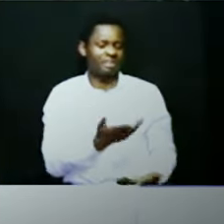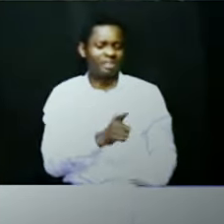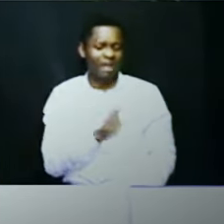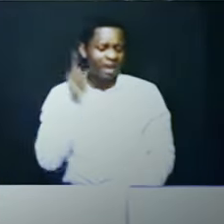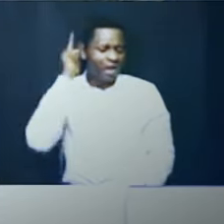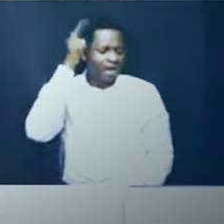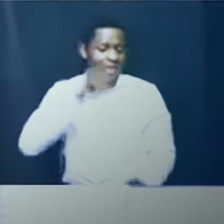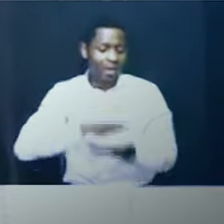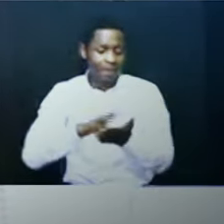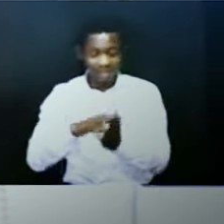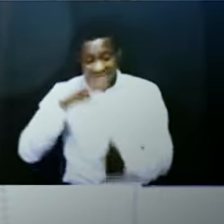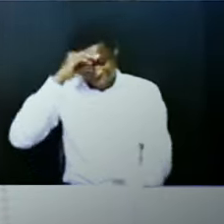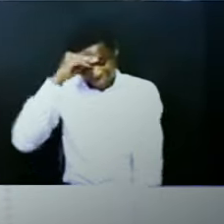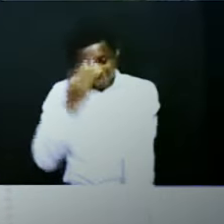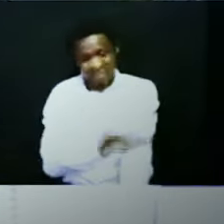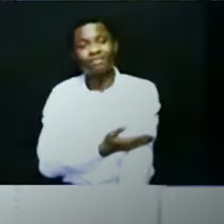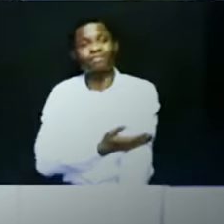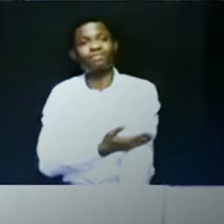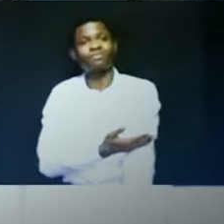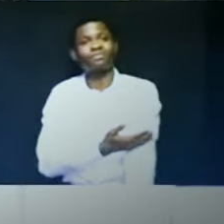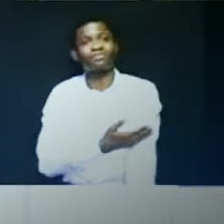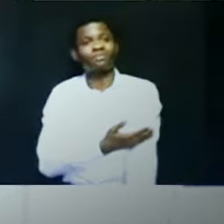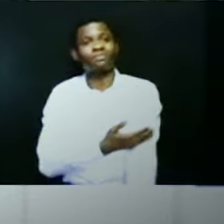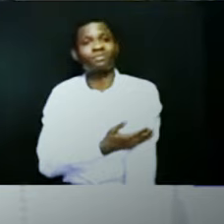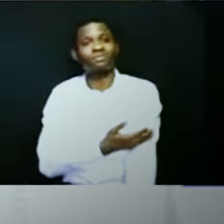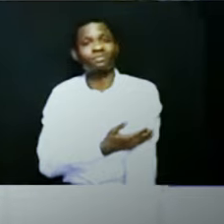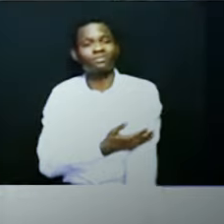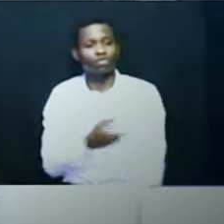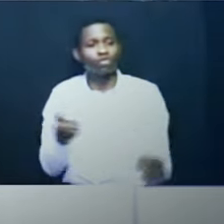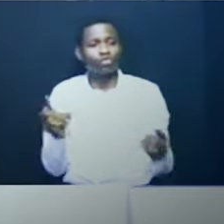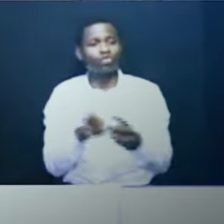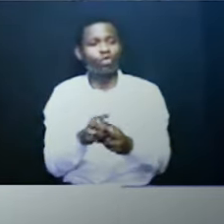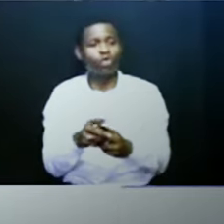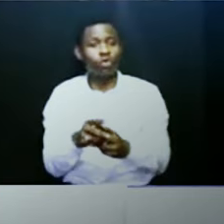it means in Paul's days when we say you have been adopted.